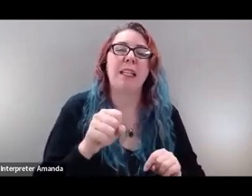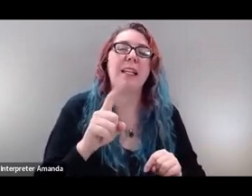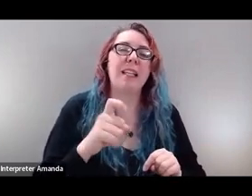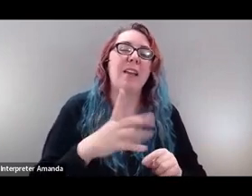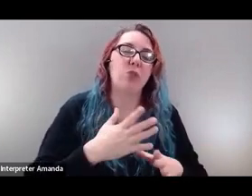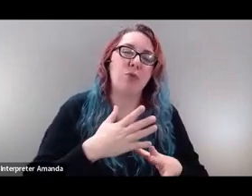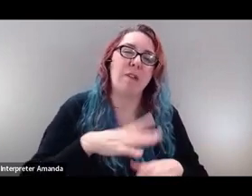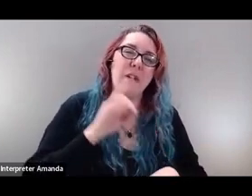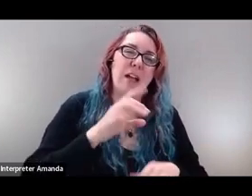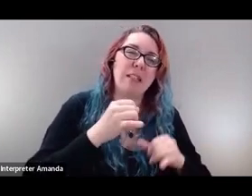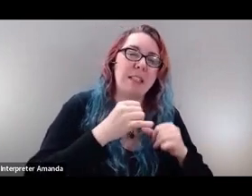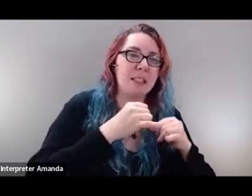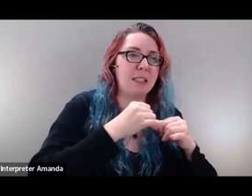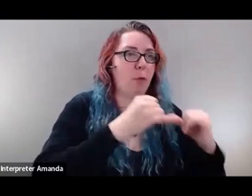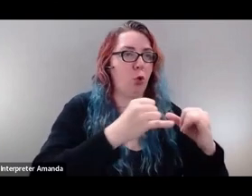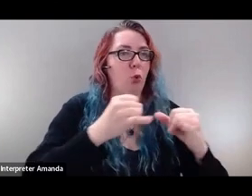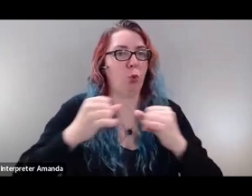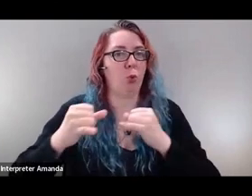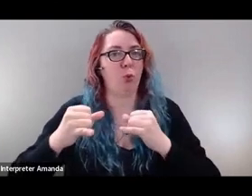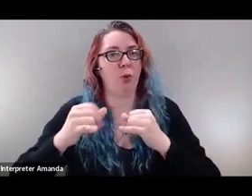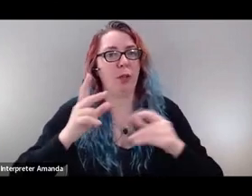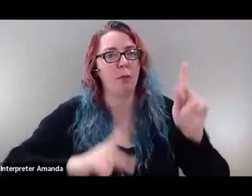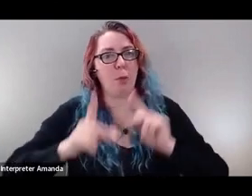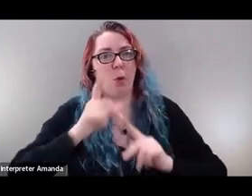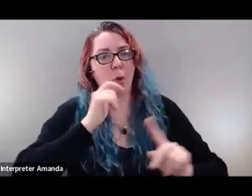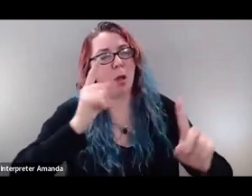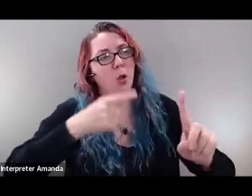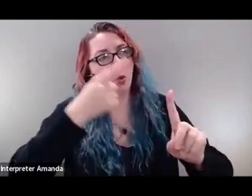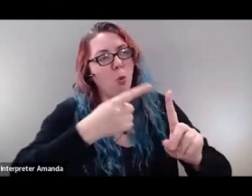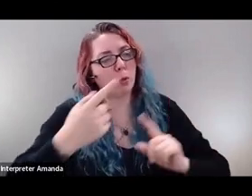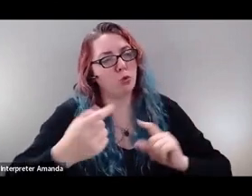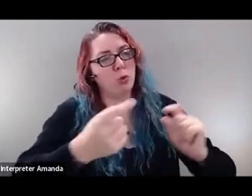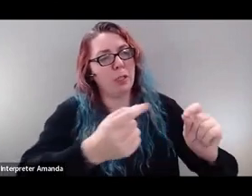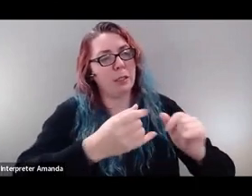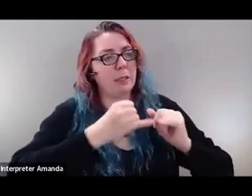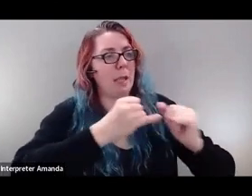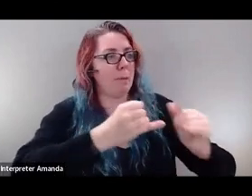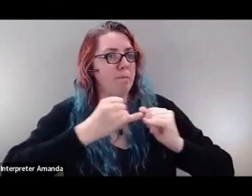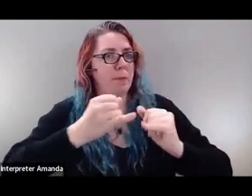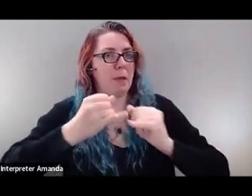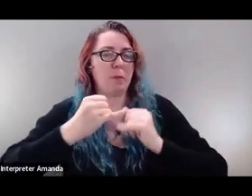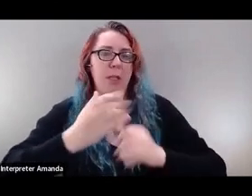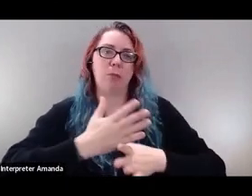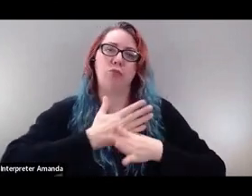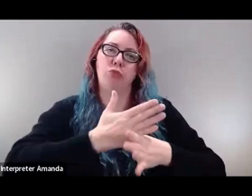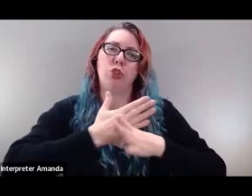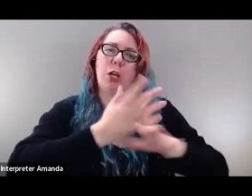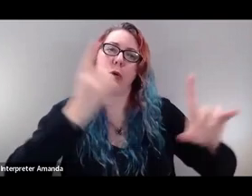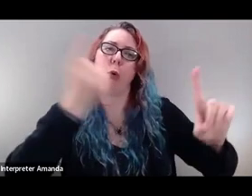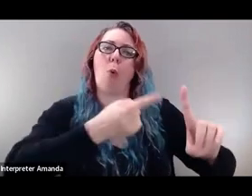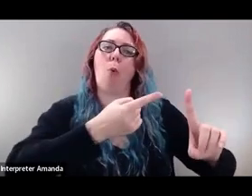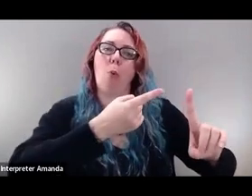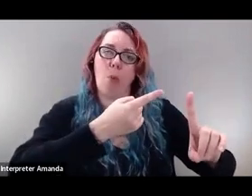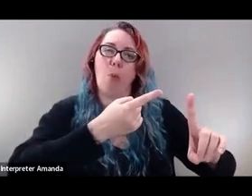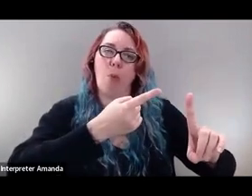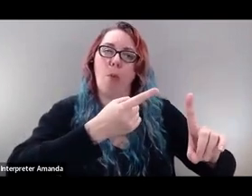before the work begins, in the sense of it being that the work itself is about establishing that shared common purpose, so that when things,